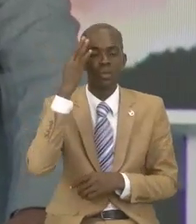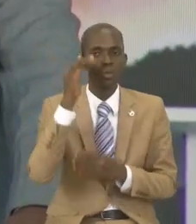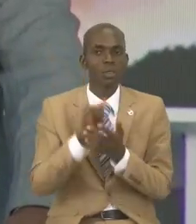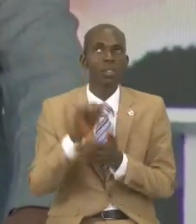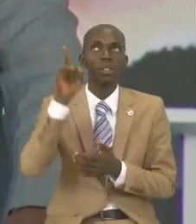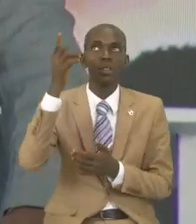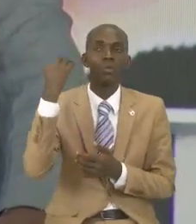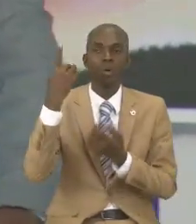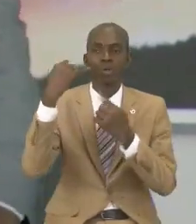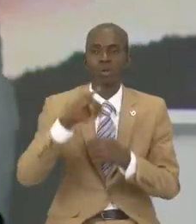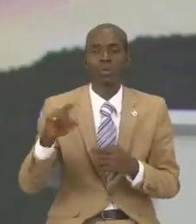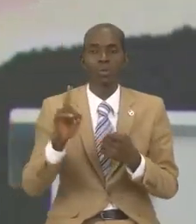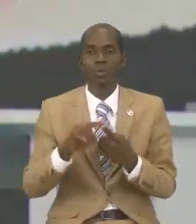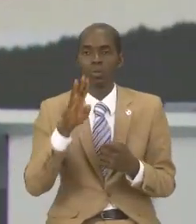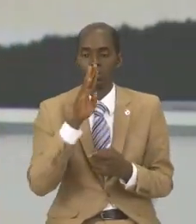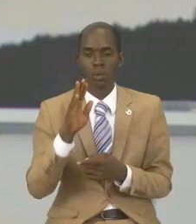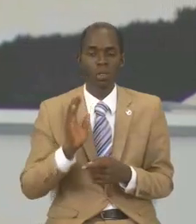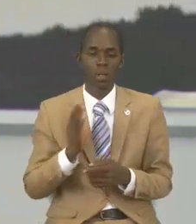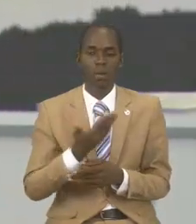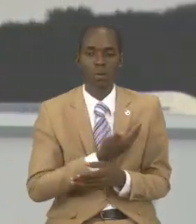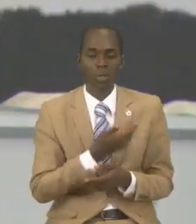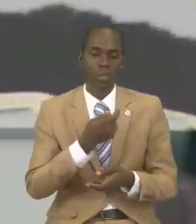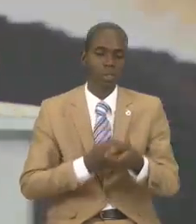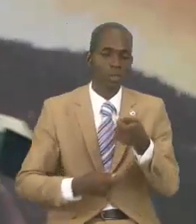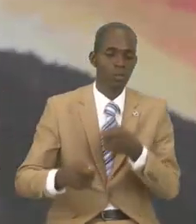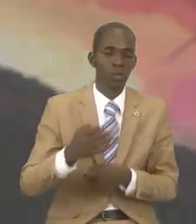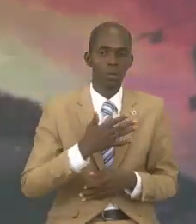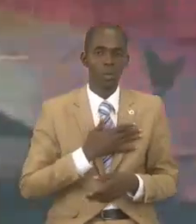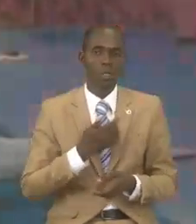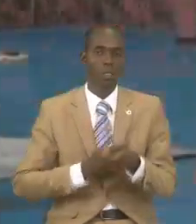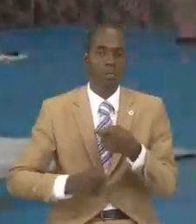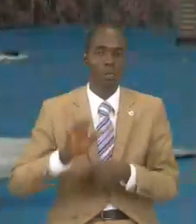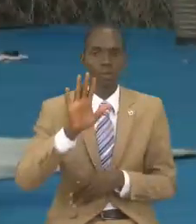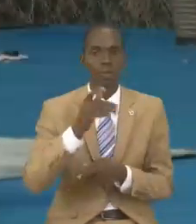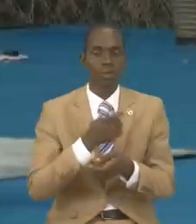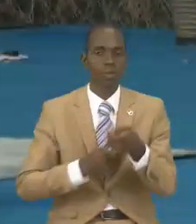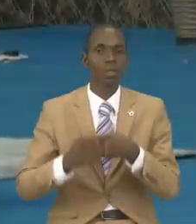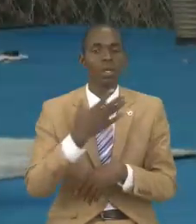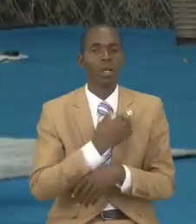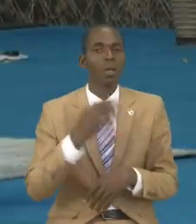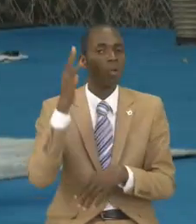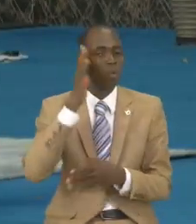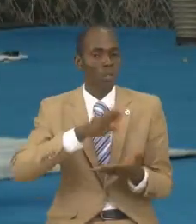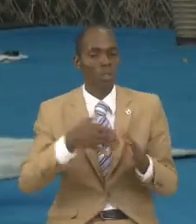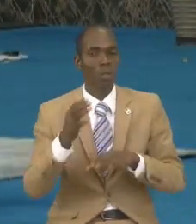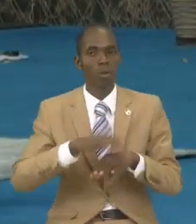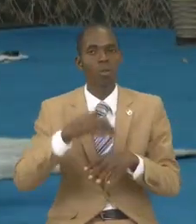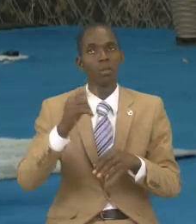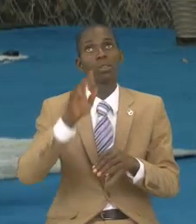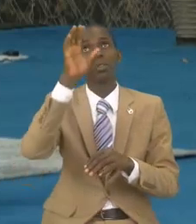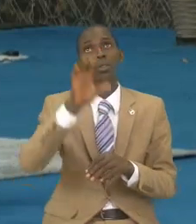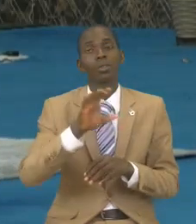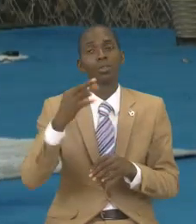substitute, my substitute, our substitute. He was going to die on the cross of Calvary by